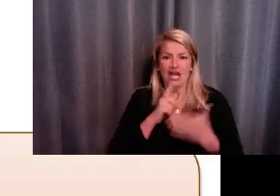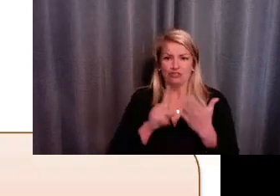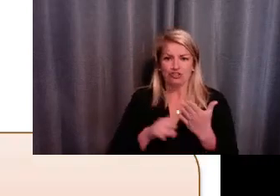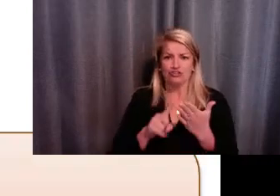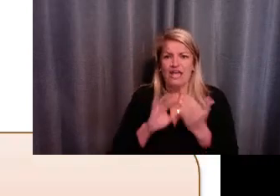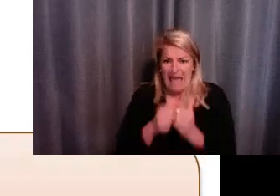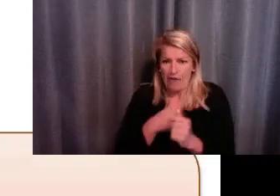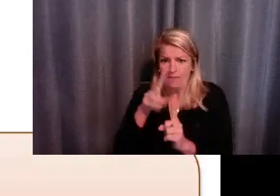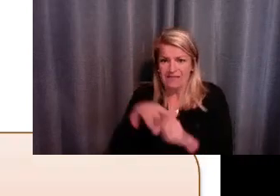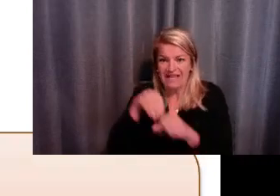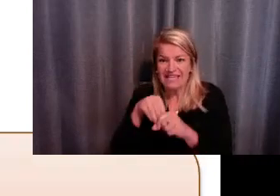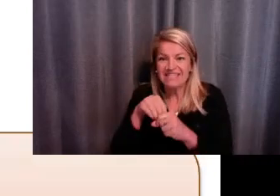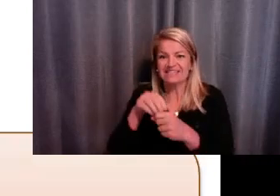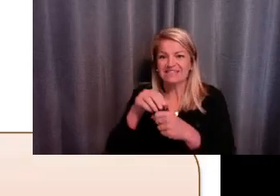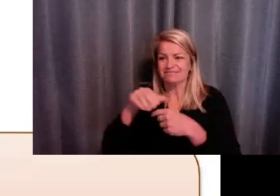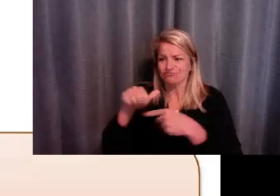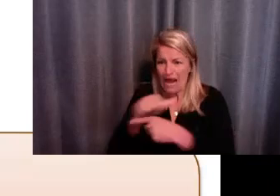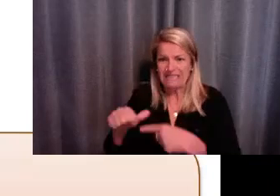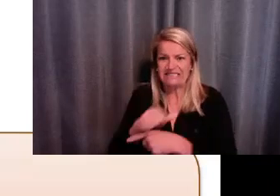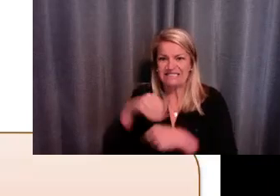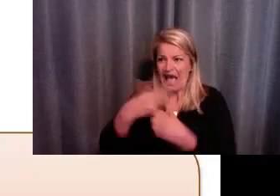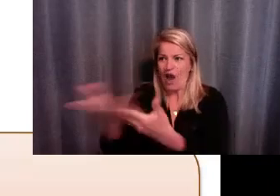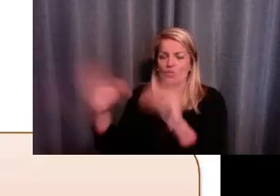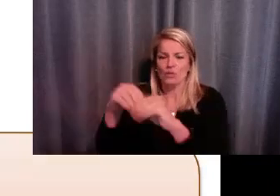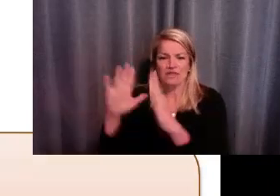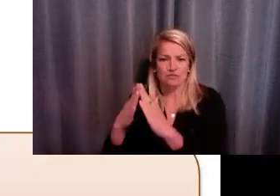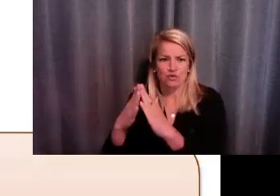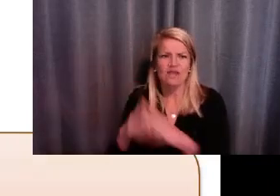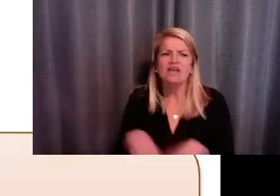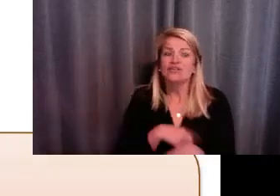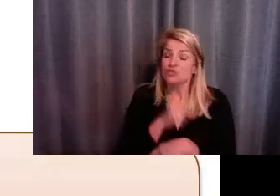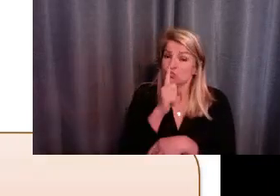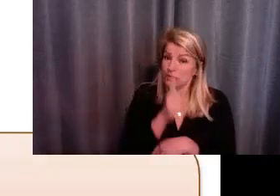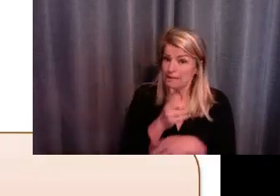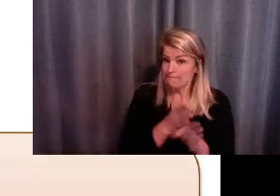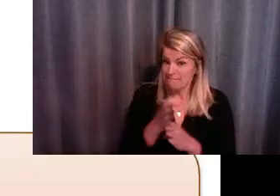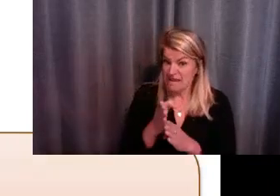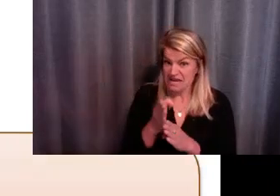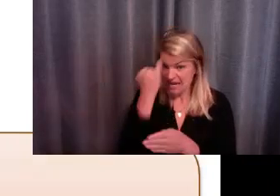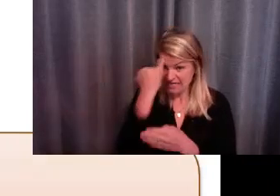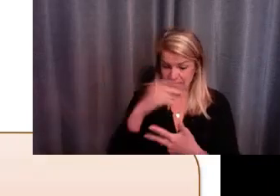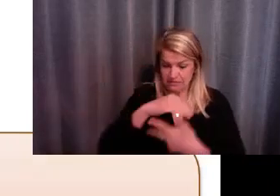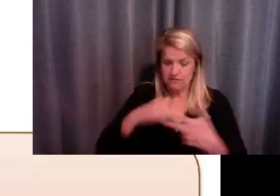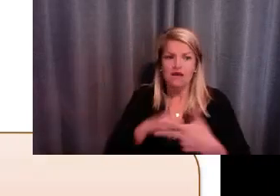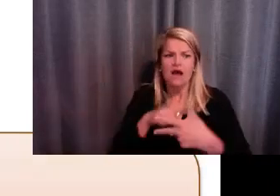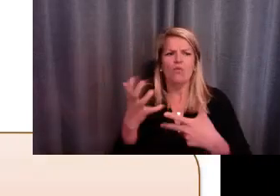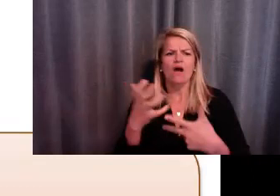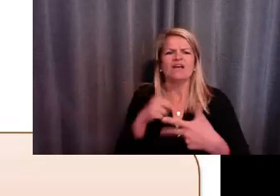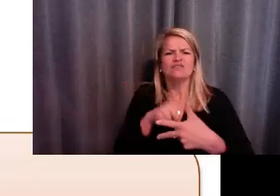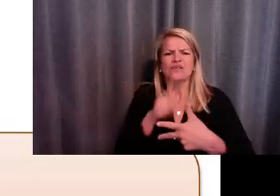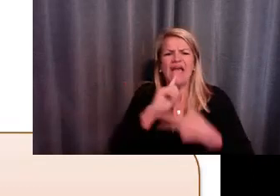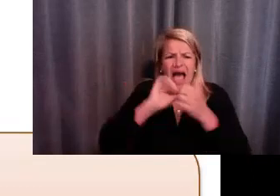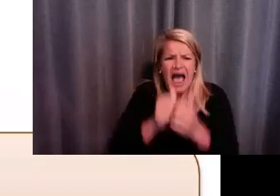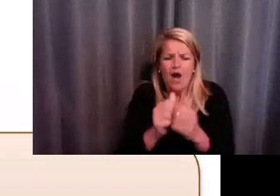with the families. So the key kind of main ideas I wanted to share with you was to really think about how we can engage